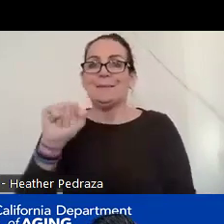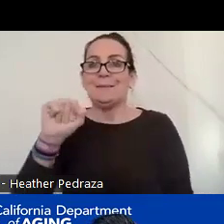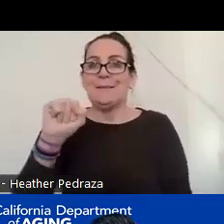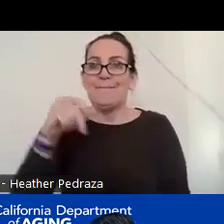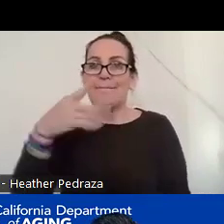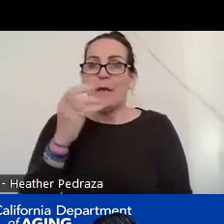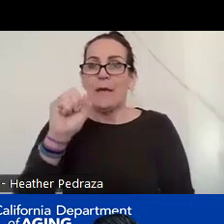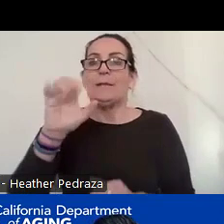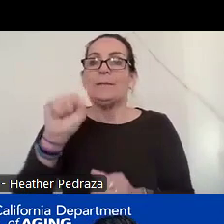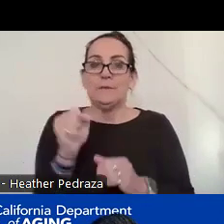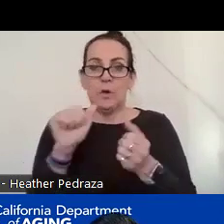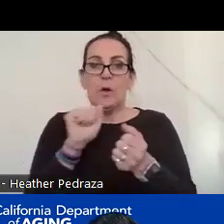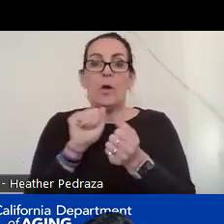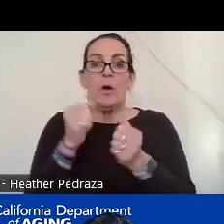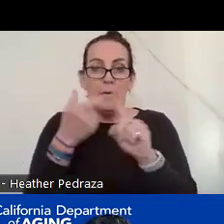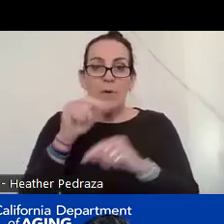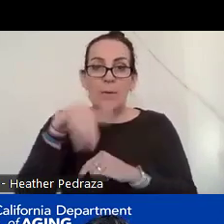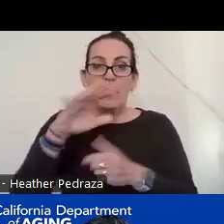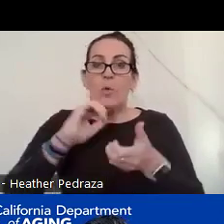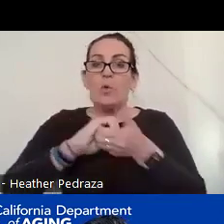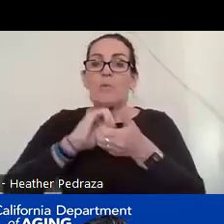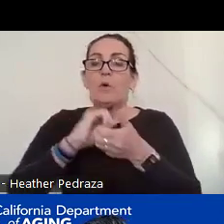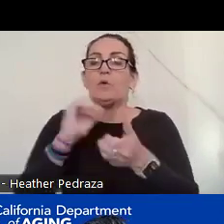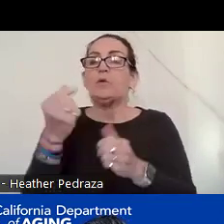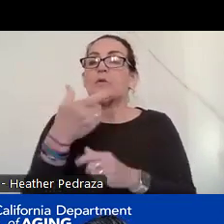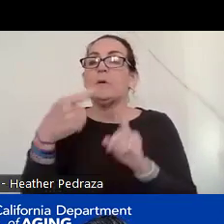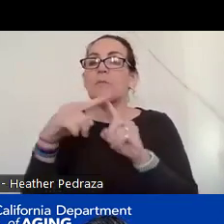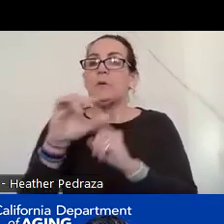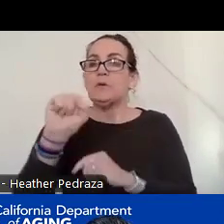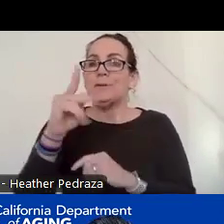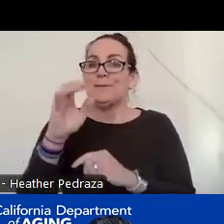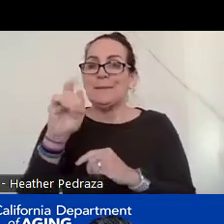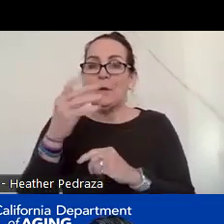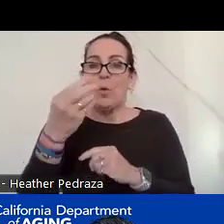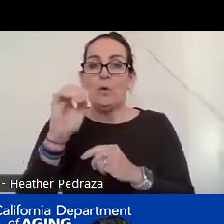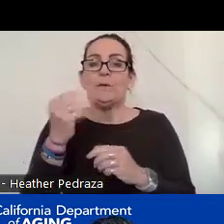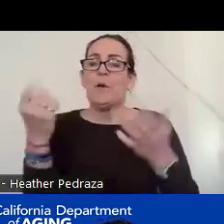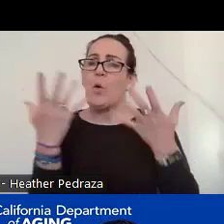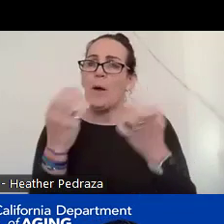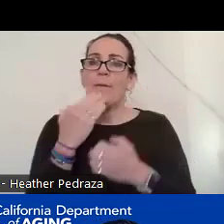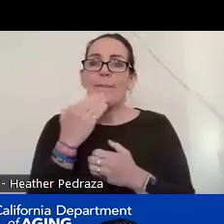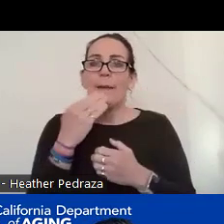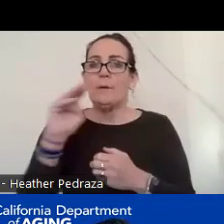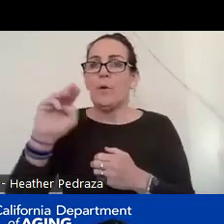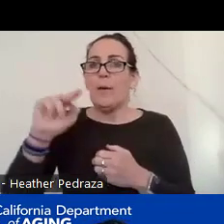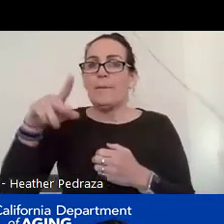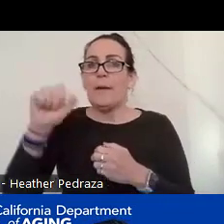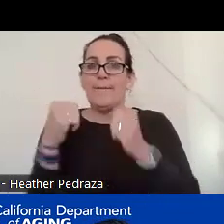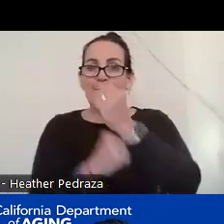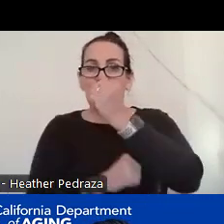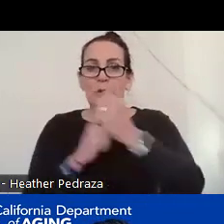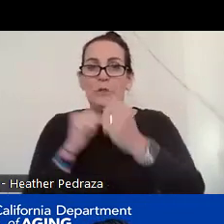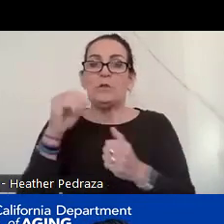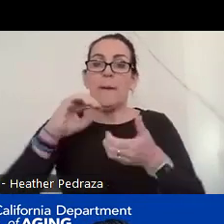horizon. And before I turn it over to Miranda, I want to thank our MPA Foundation partners for their funding support in this effort. They've been at the forefront of